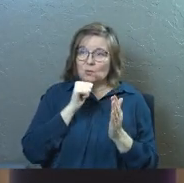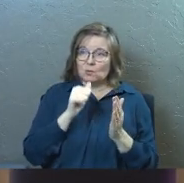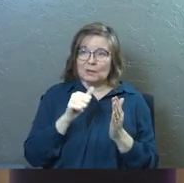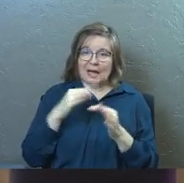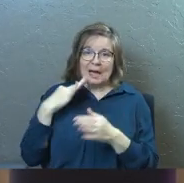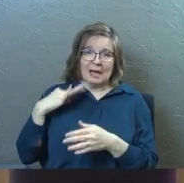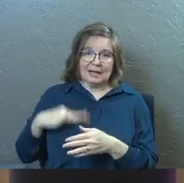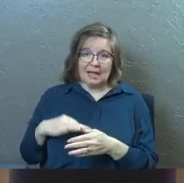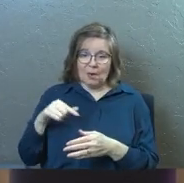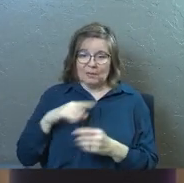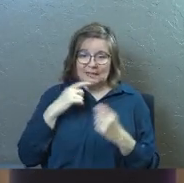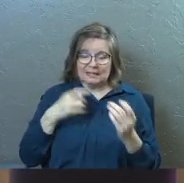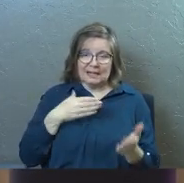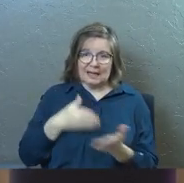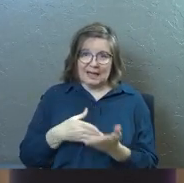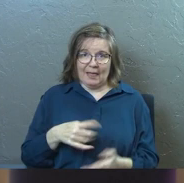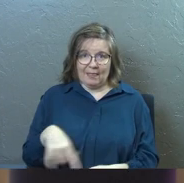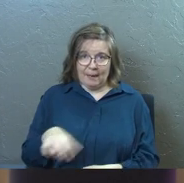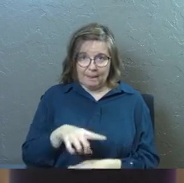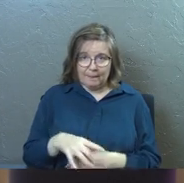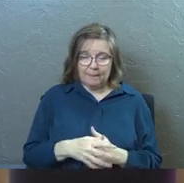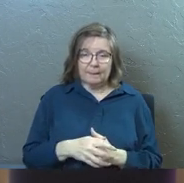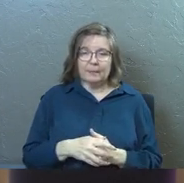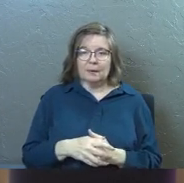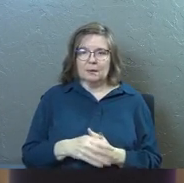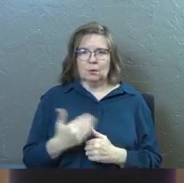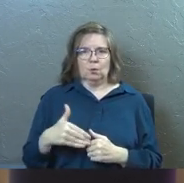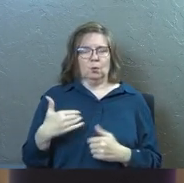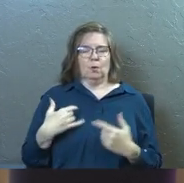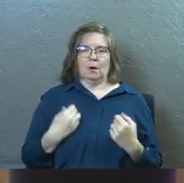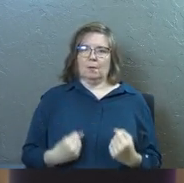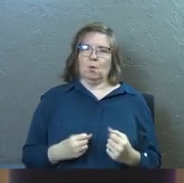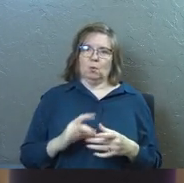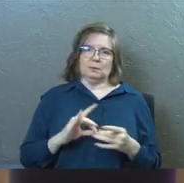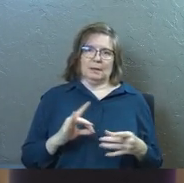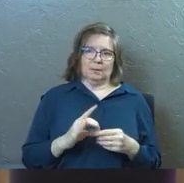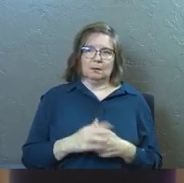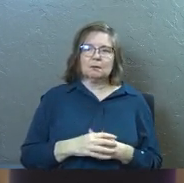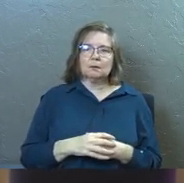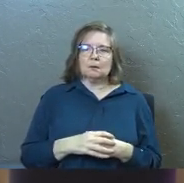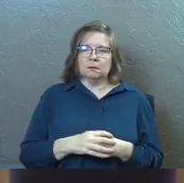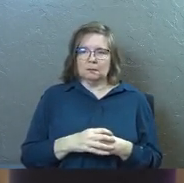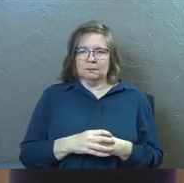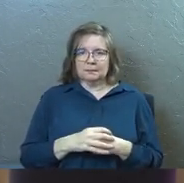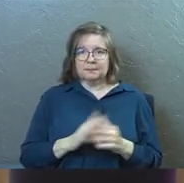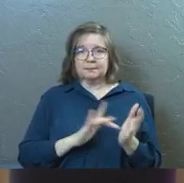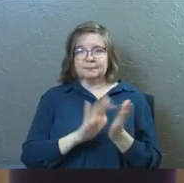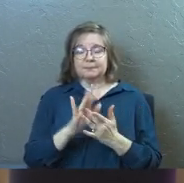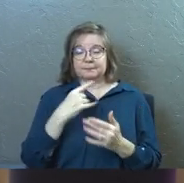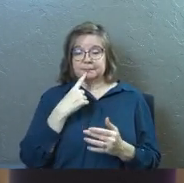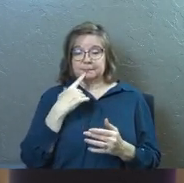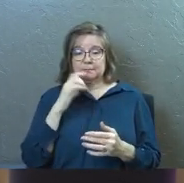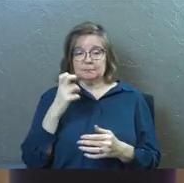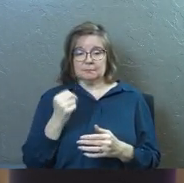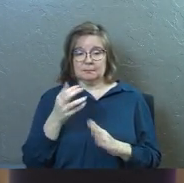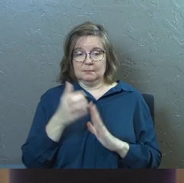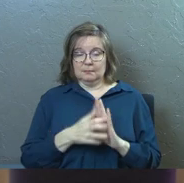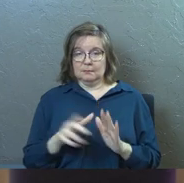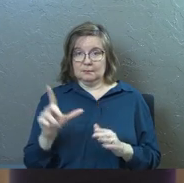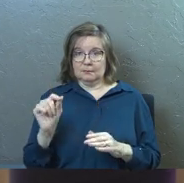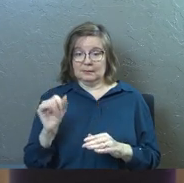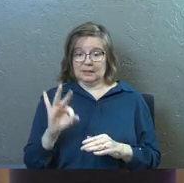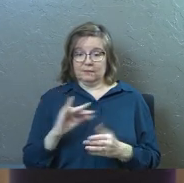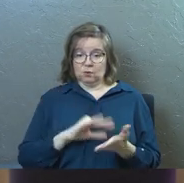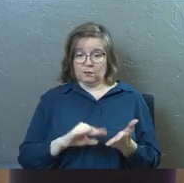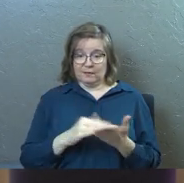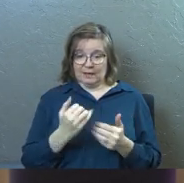not count this sin against them. What a bold statement. Jesus had said, in John chapter 20,